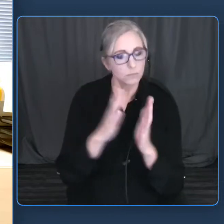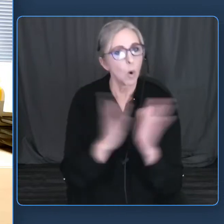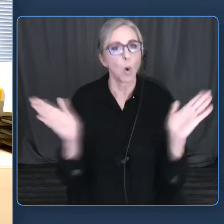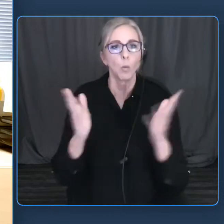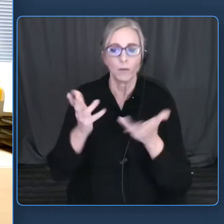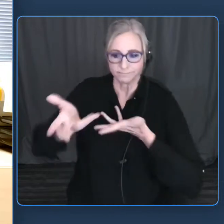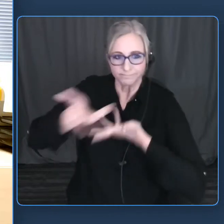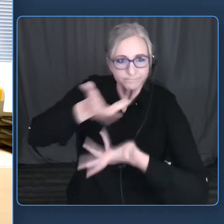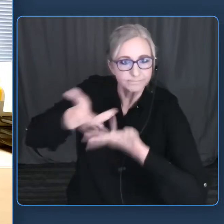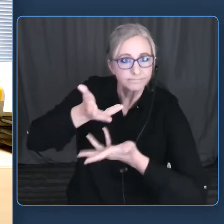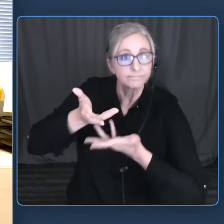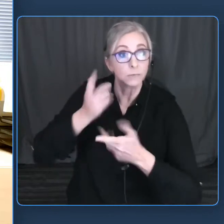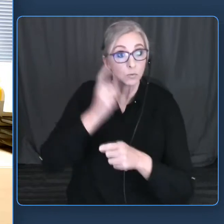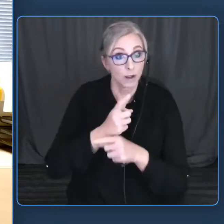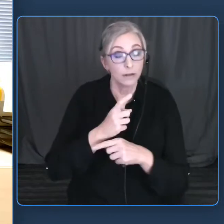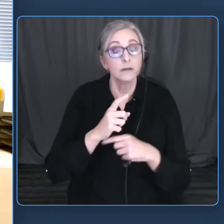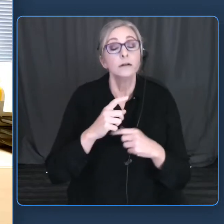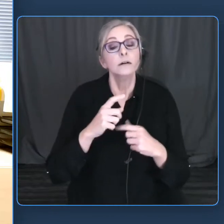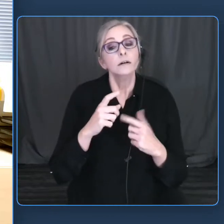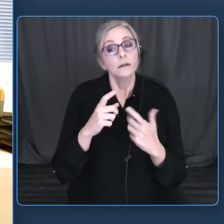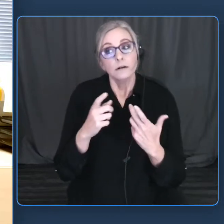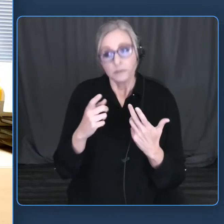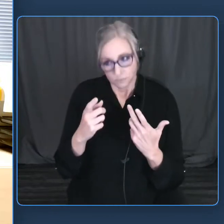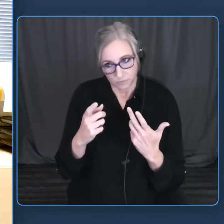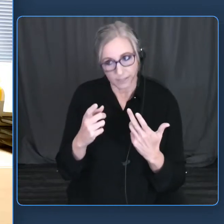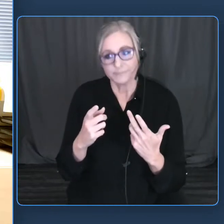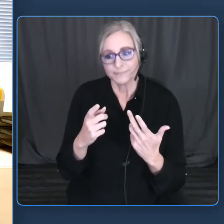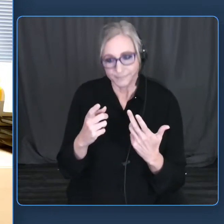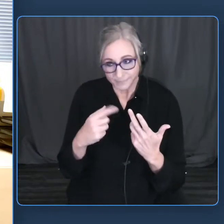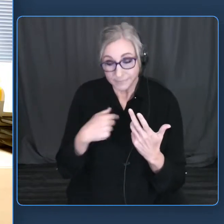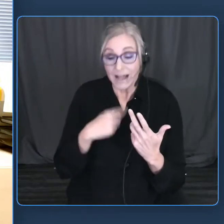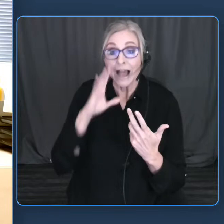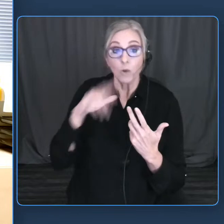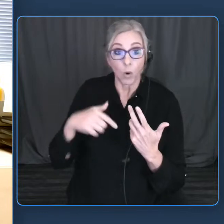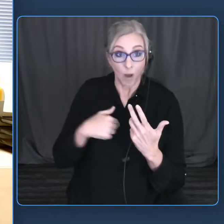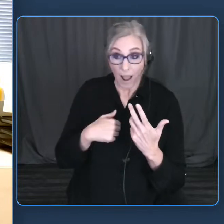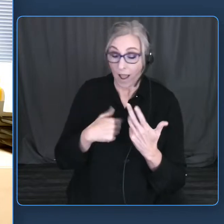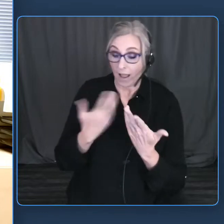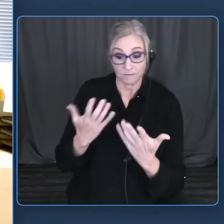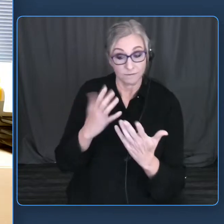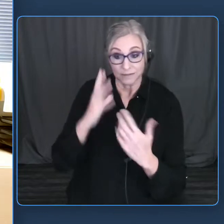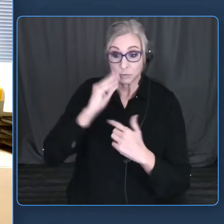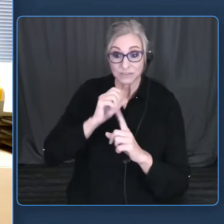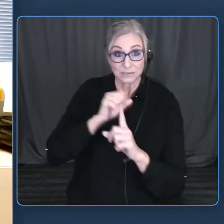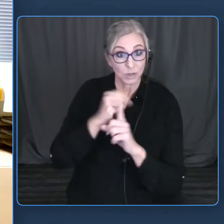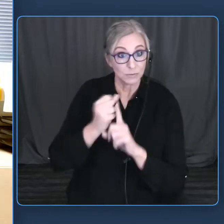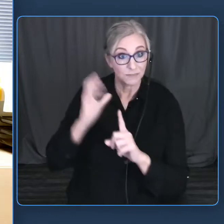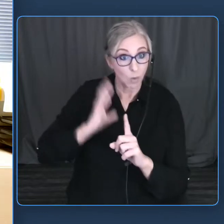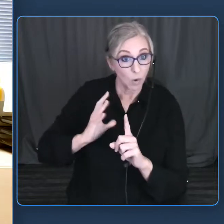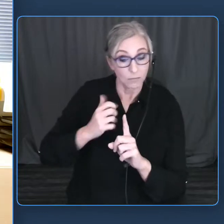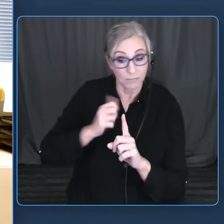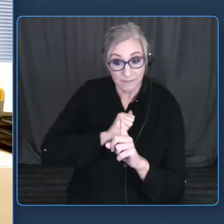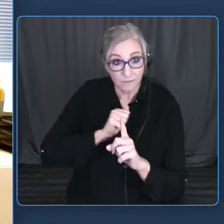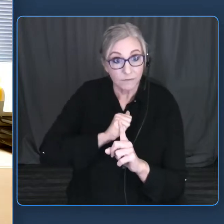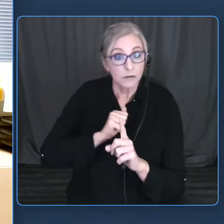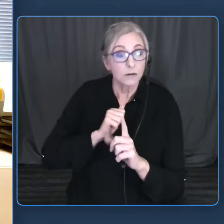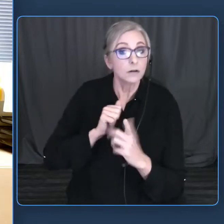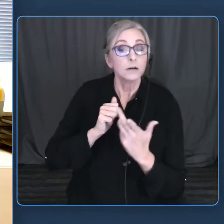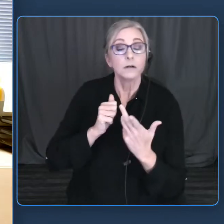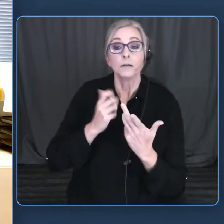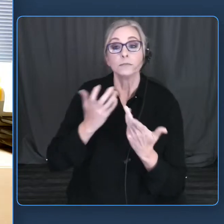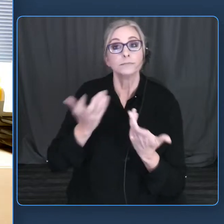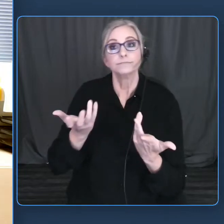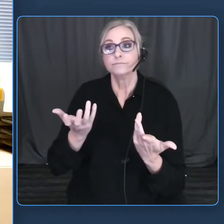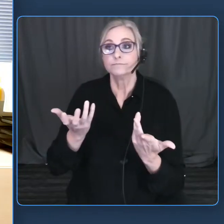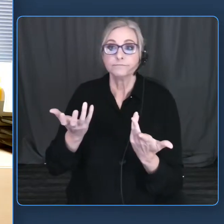open dialogue. And I know that I've been in situations where I'll